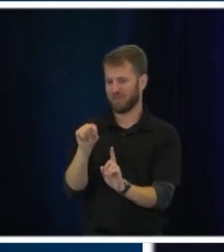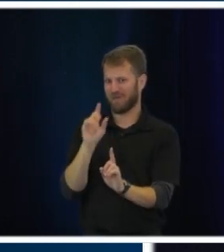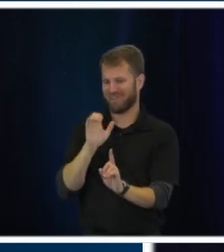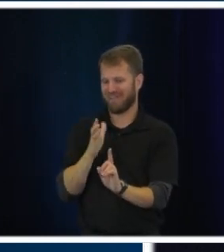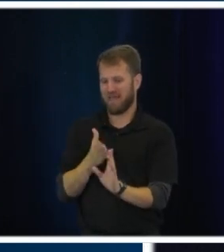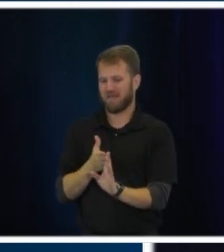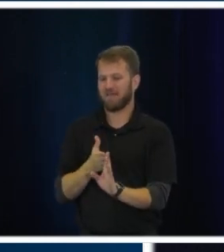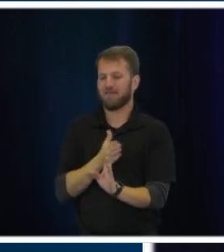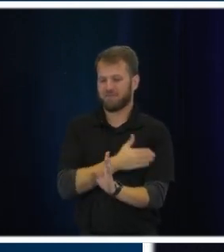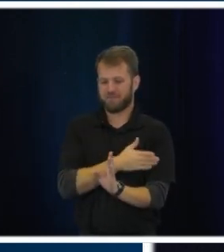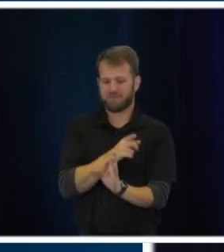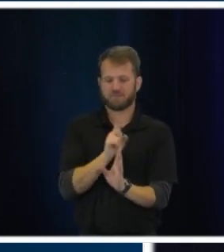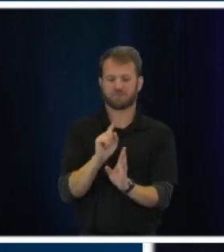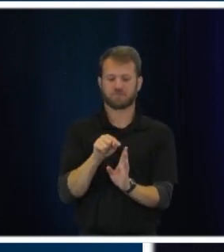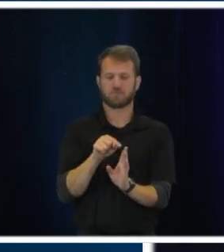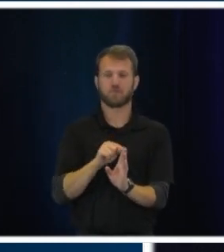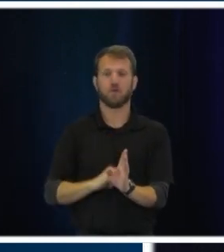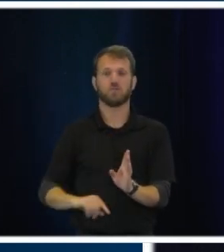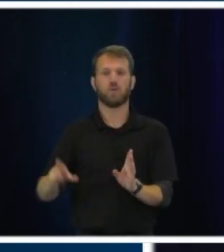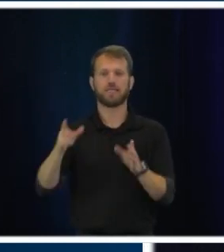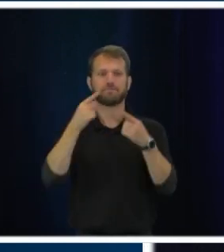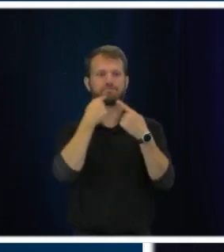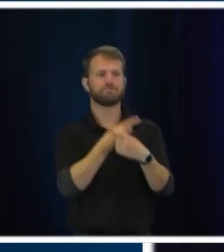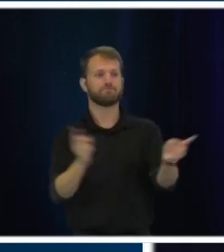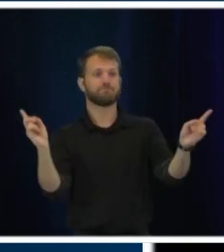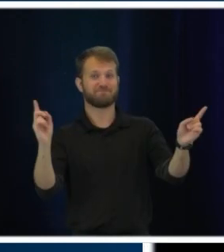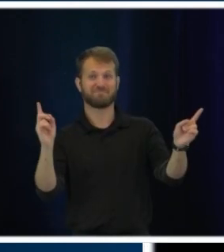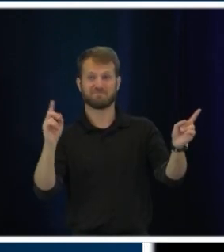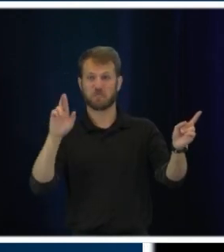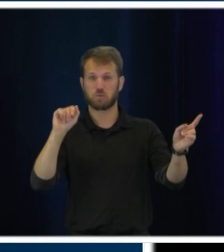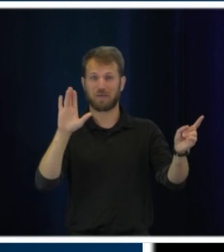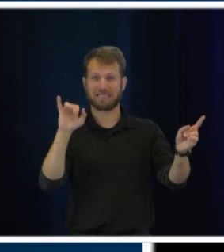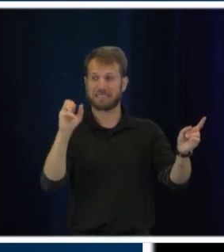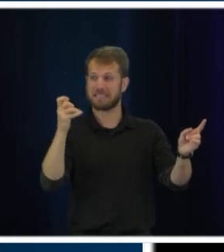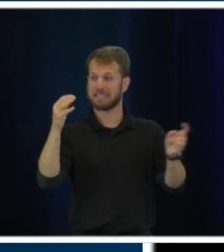city, he declared racism a public health crisis.